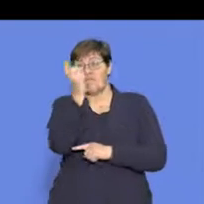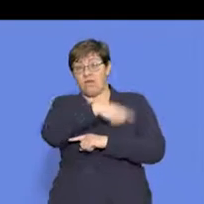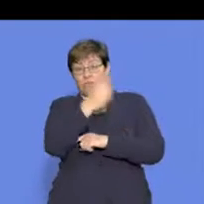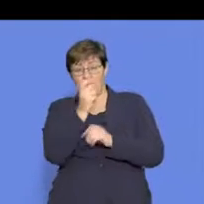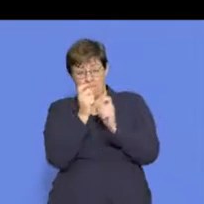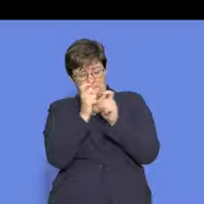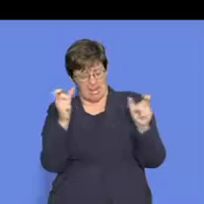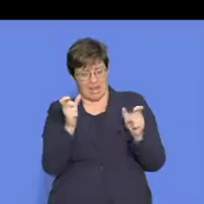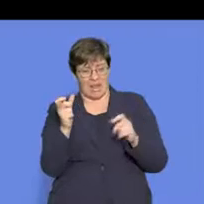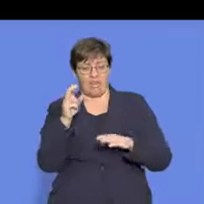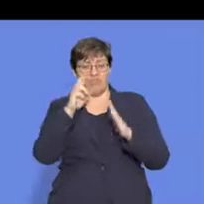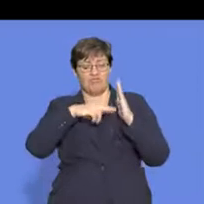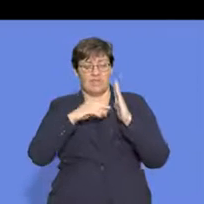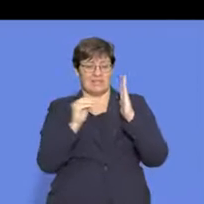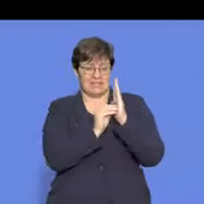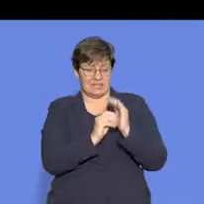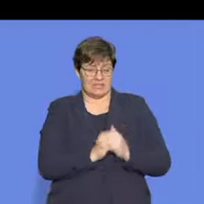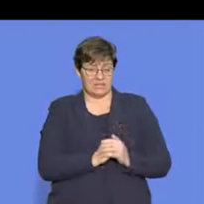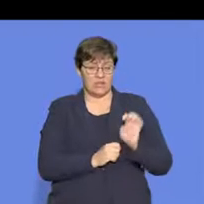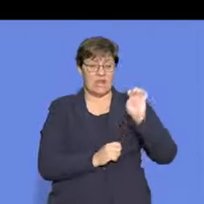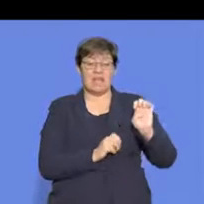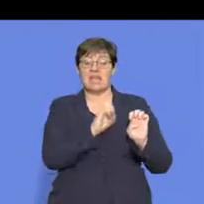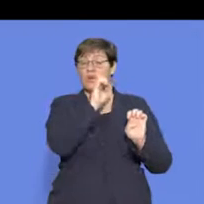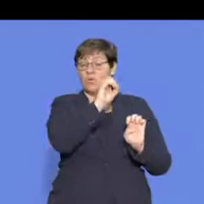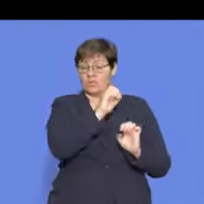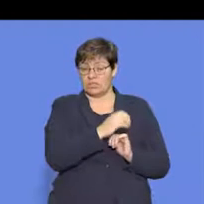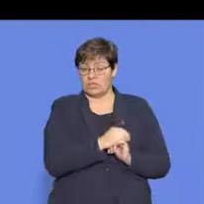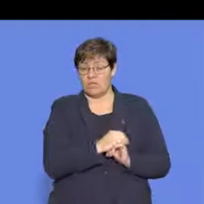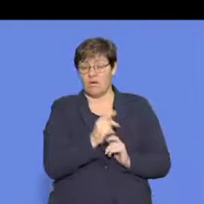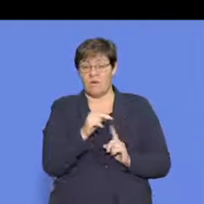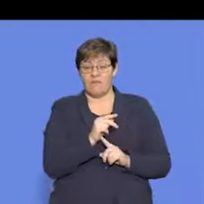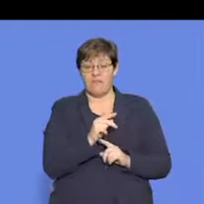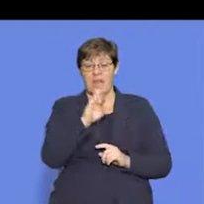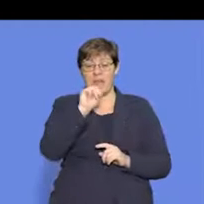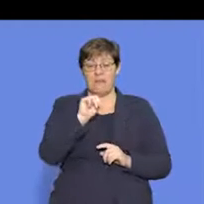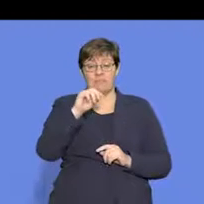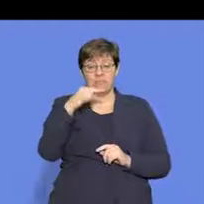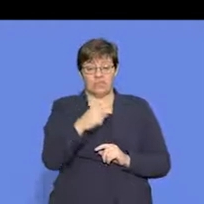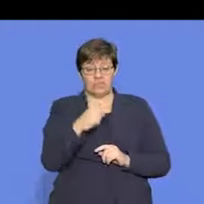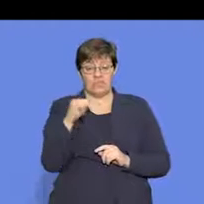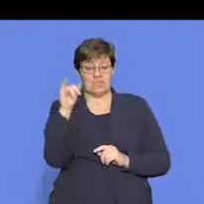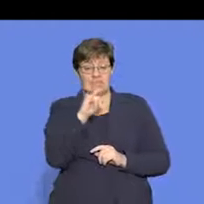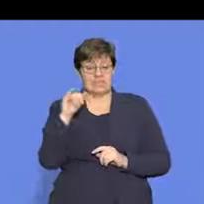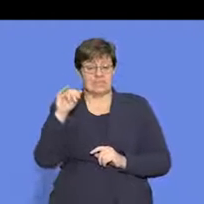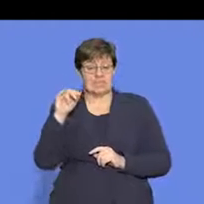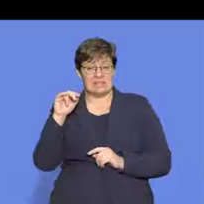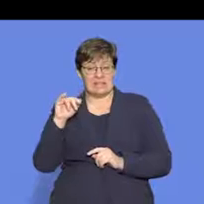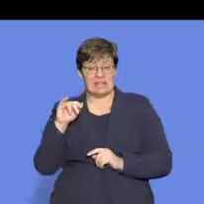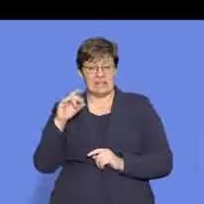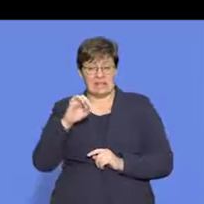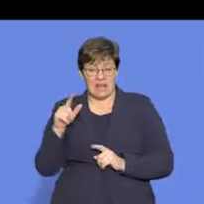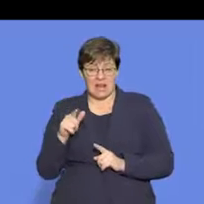the biggest reading on the voltmeter? So the E0 of the magnesium zinc